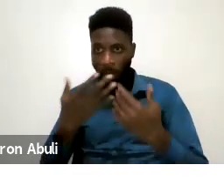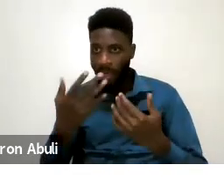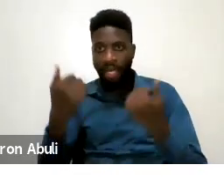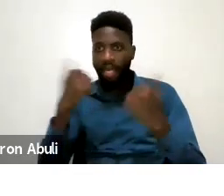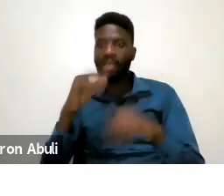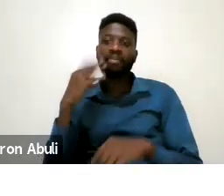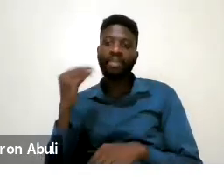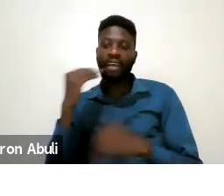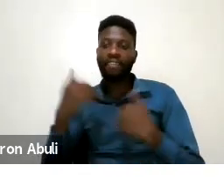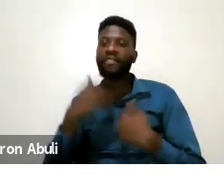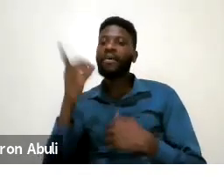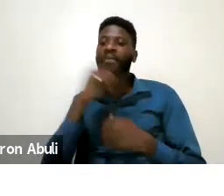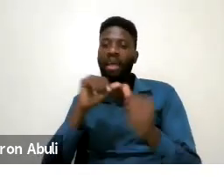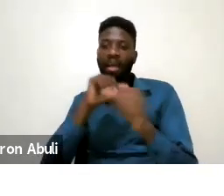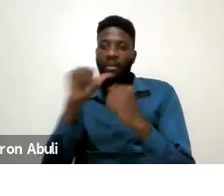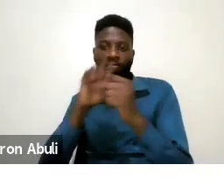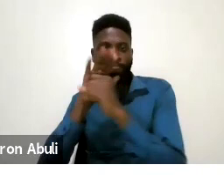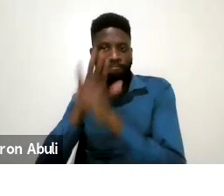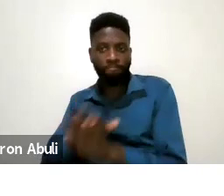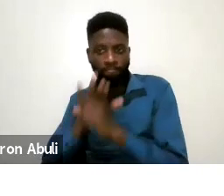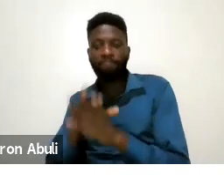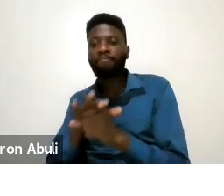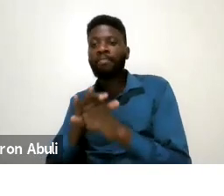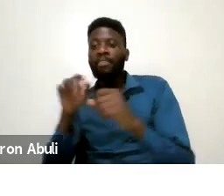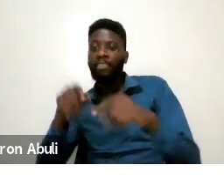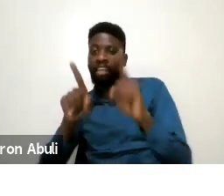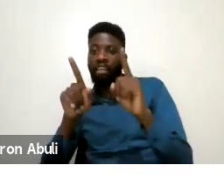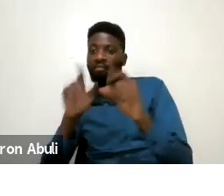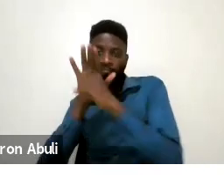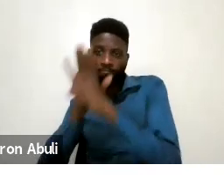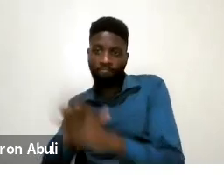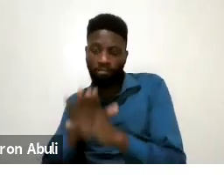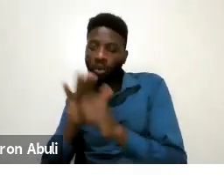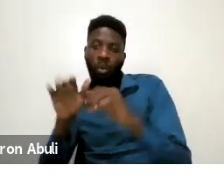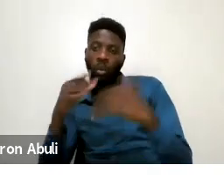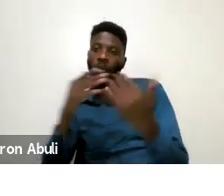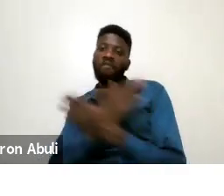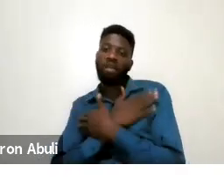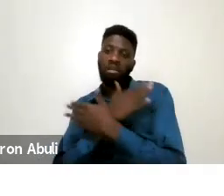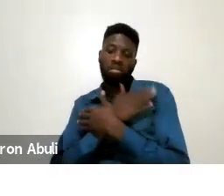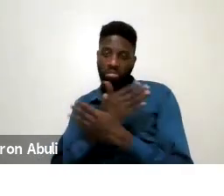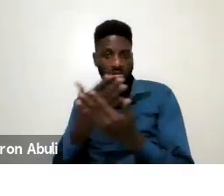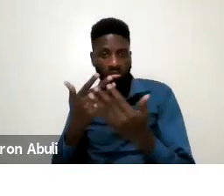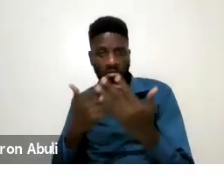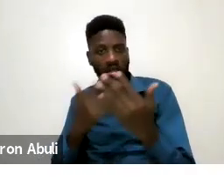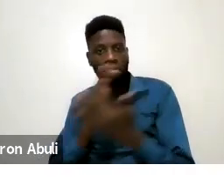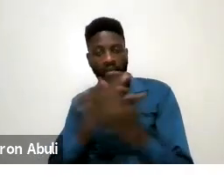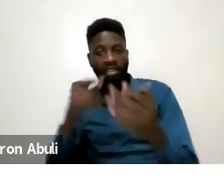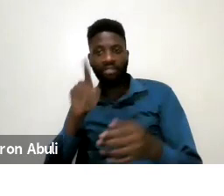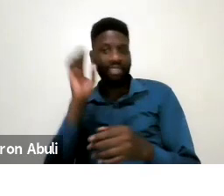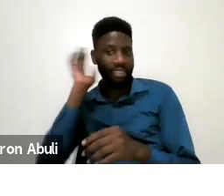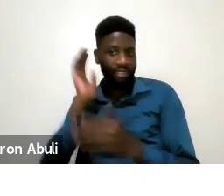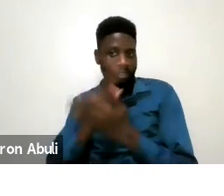had of prejudice against either yourself or even a friend or something you have had somewhere about